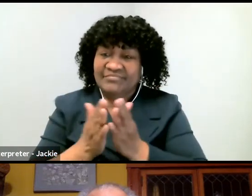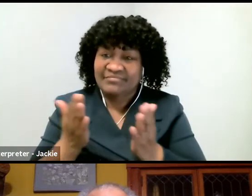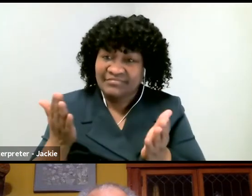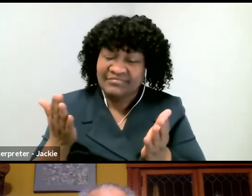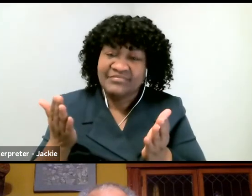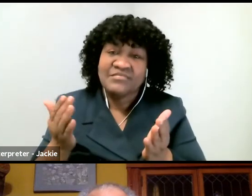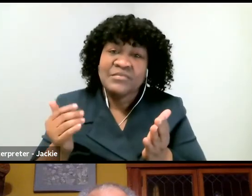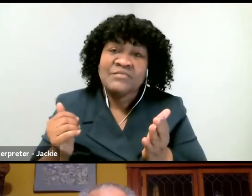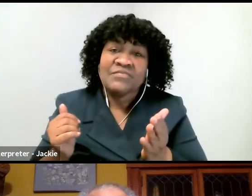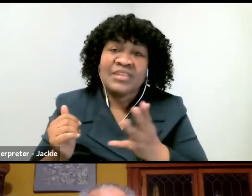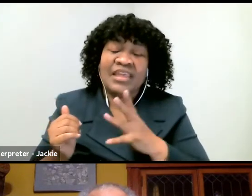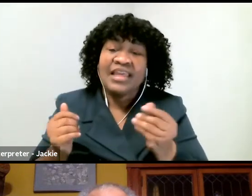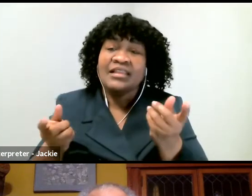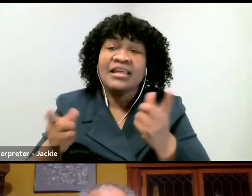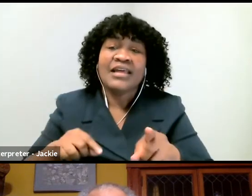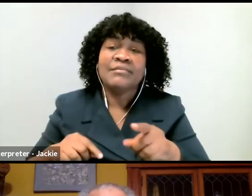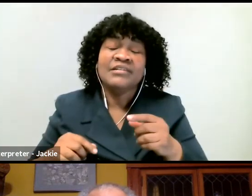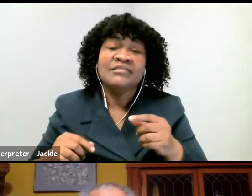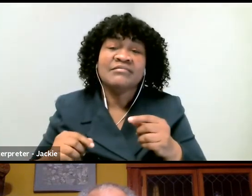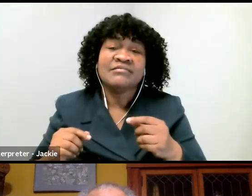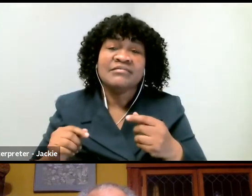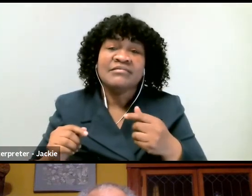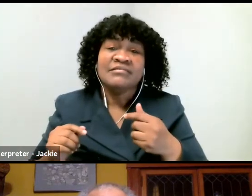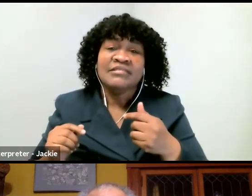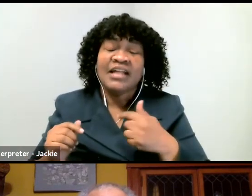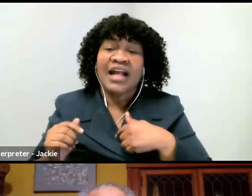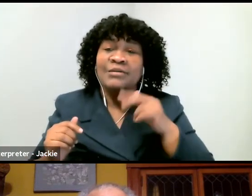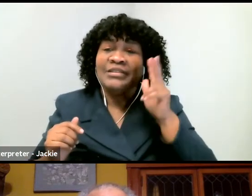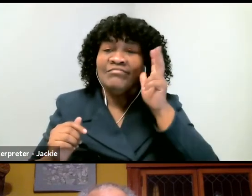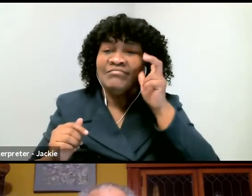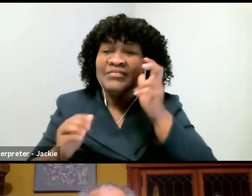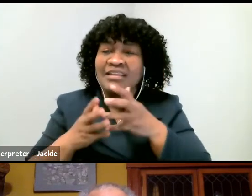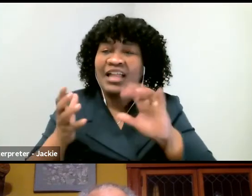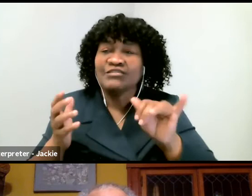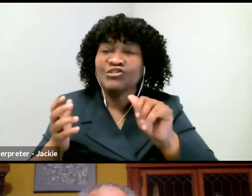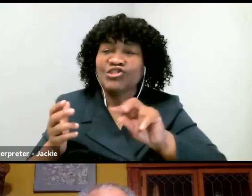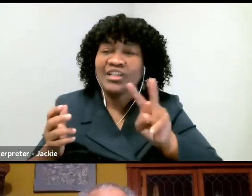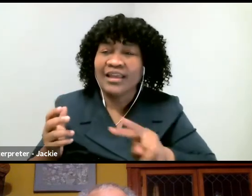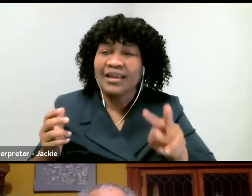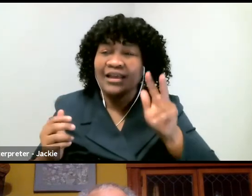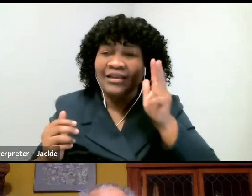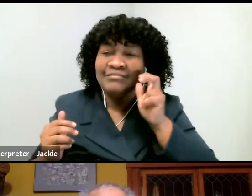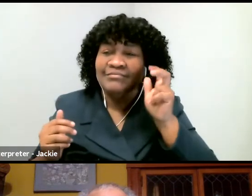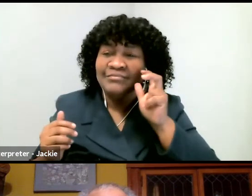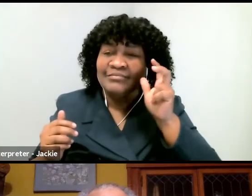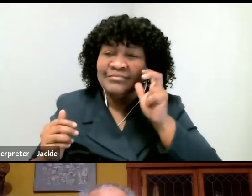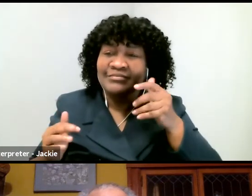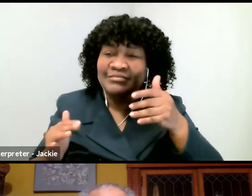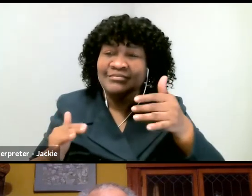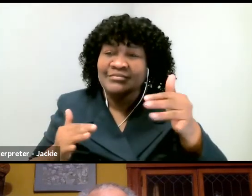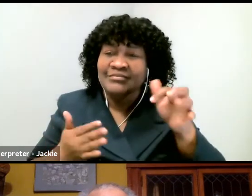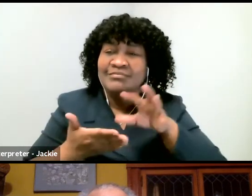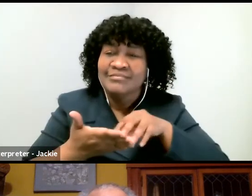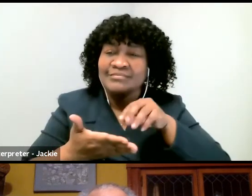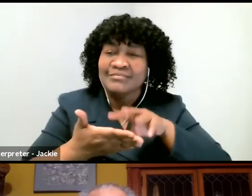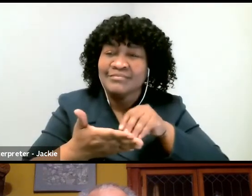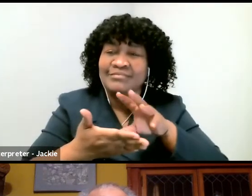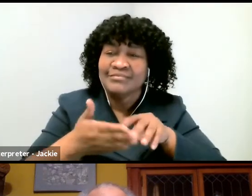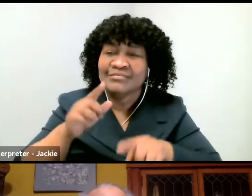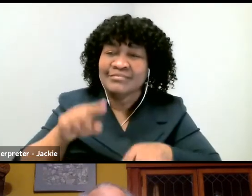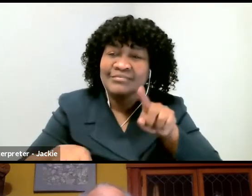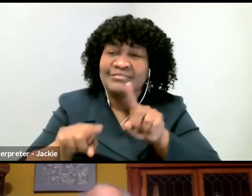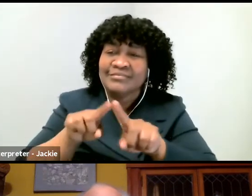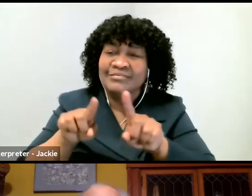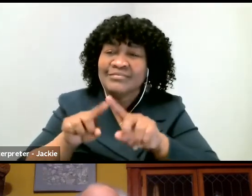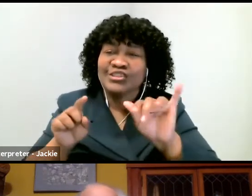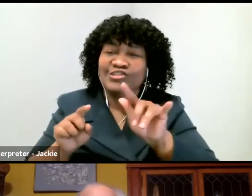I was listening to jazz a lot then, and learning about different